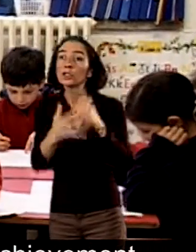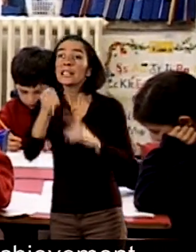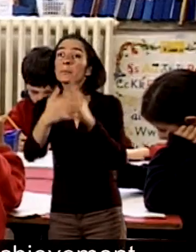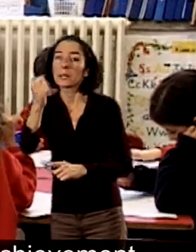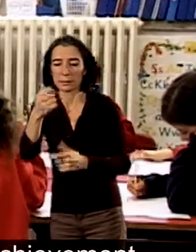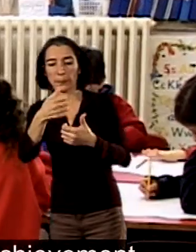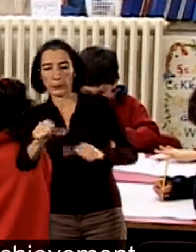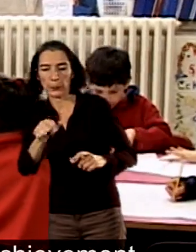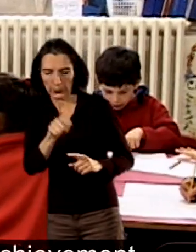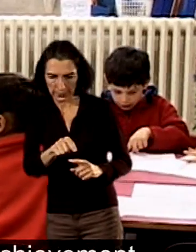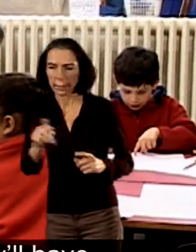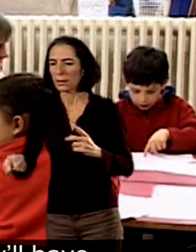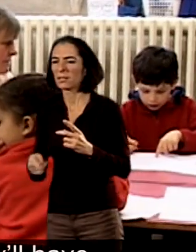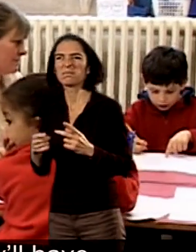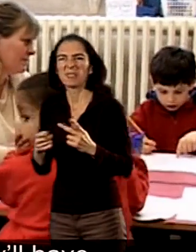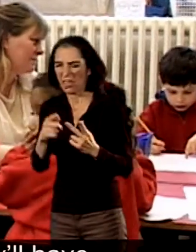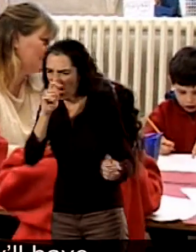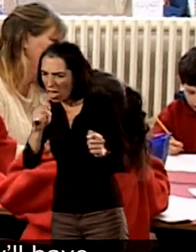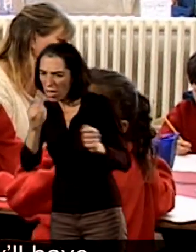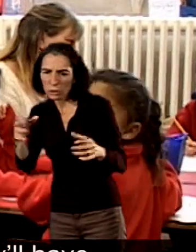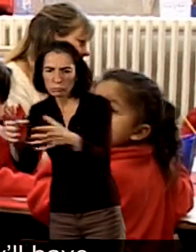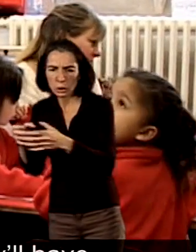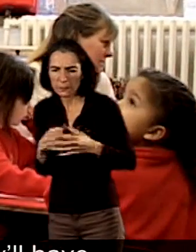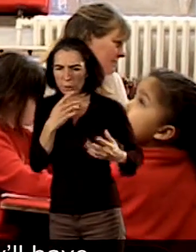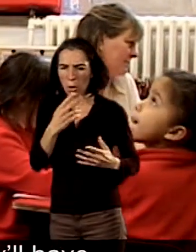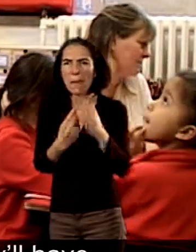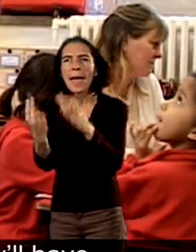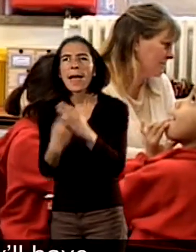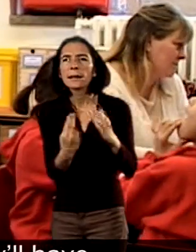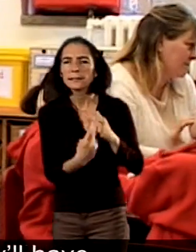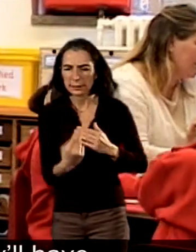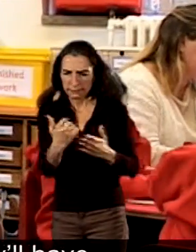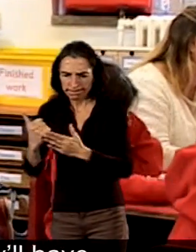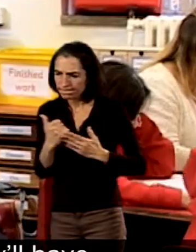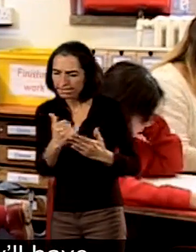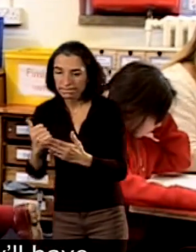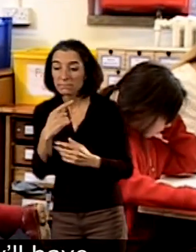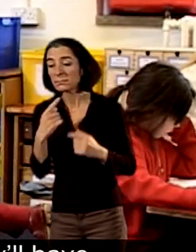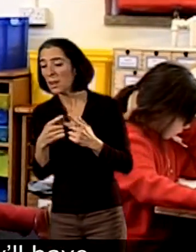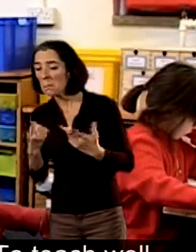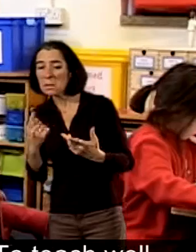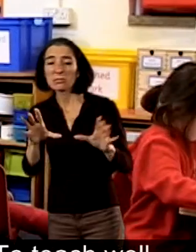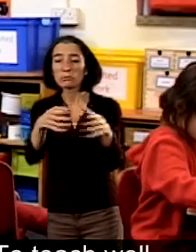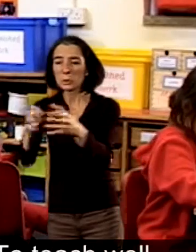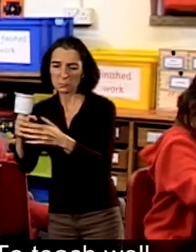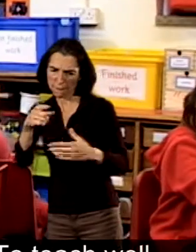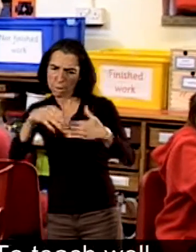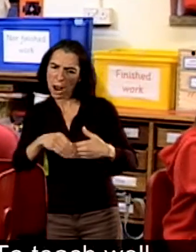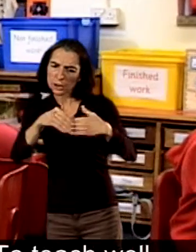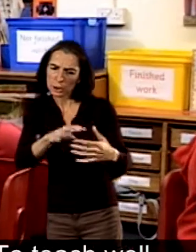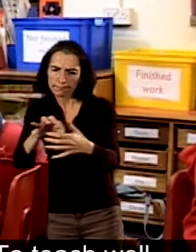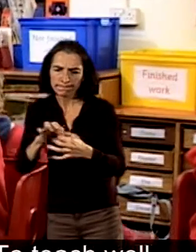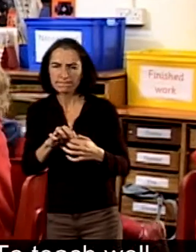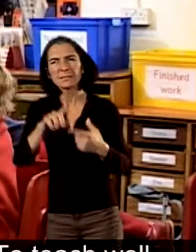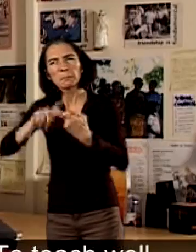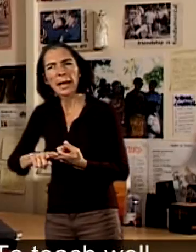them in supportive pairings, other times they'll have them in friendship groups according to what sort of